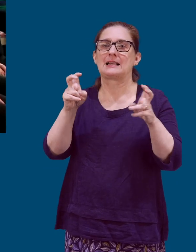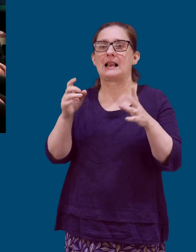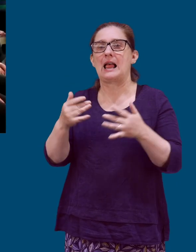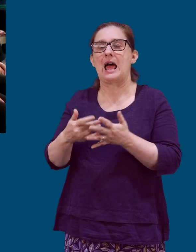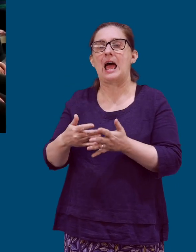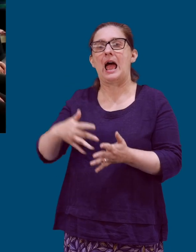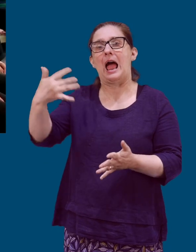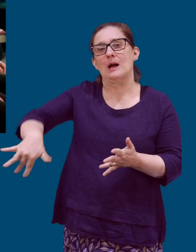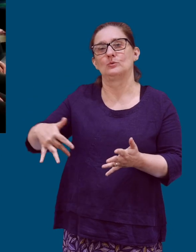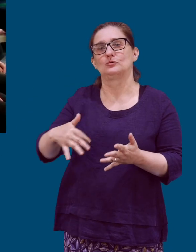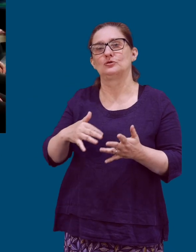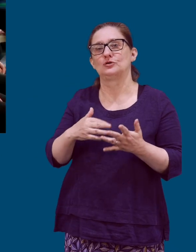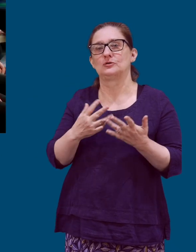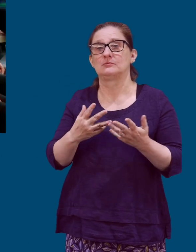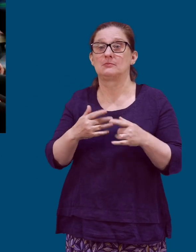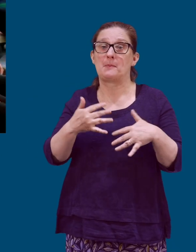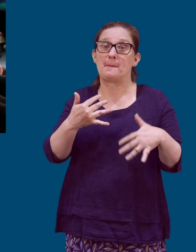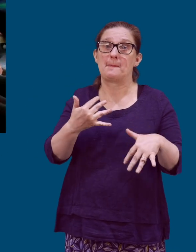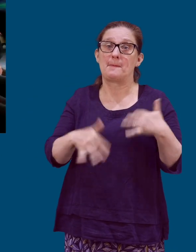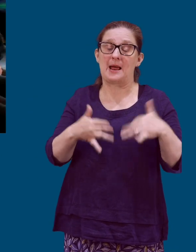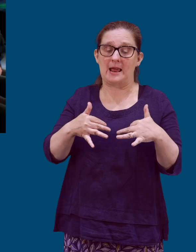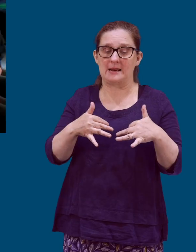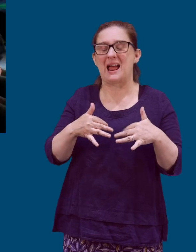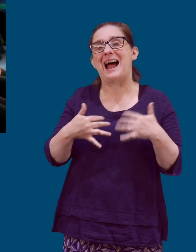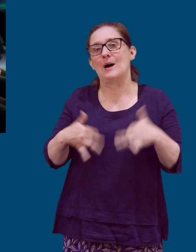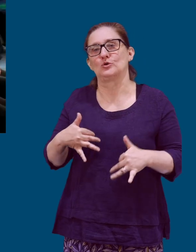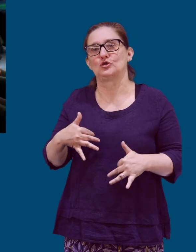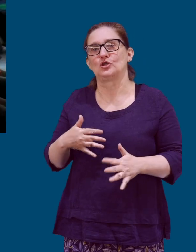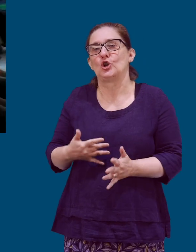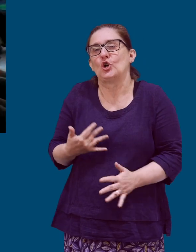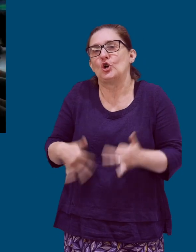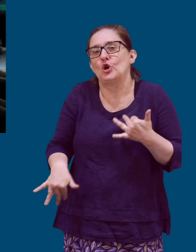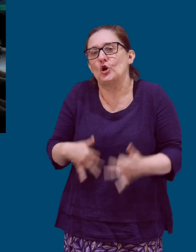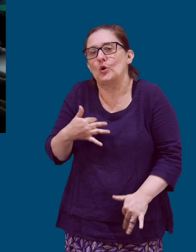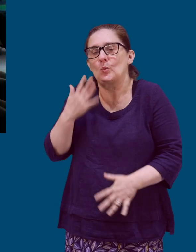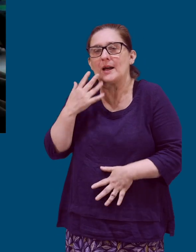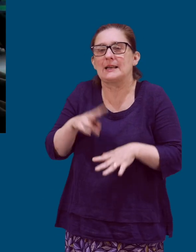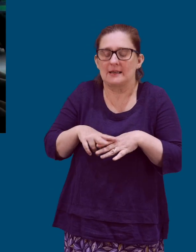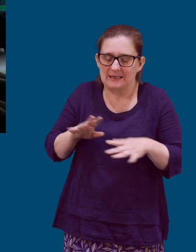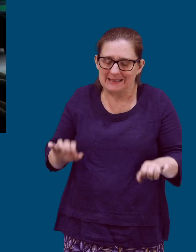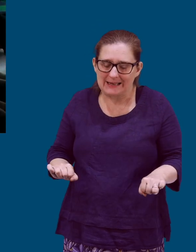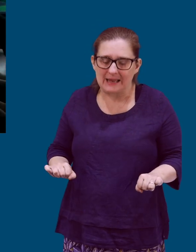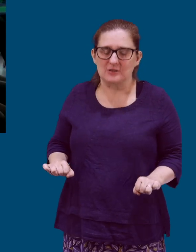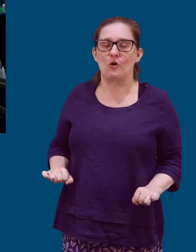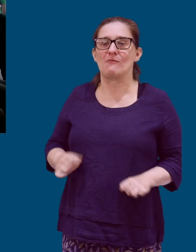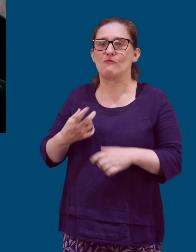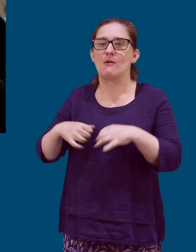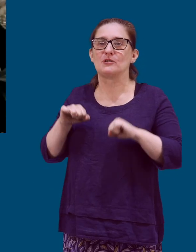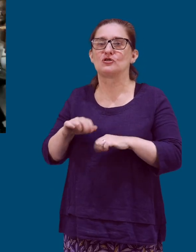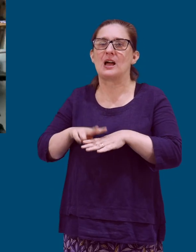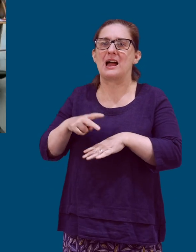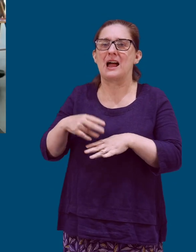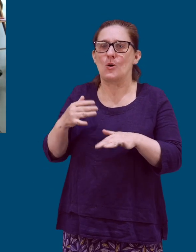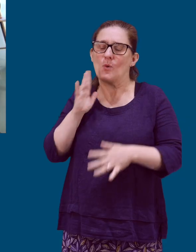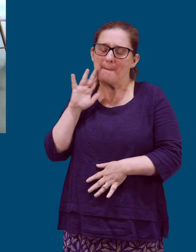reads as follows. Pain, ouch. It hurts when I try to get up from the chair. Ouch, it hurts